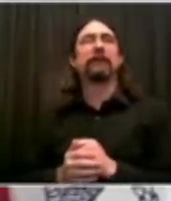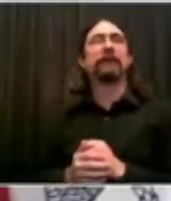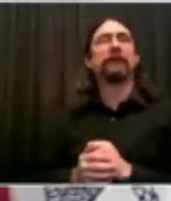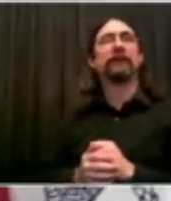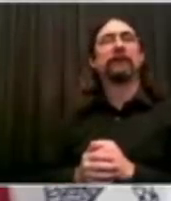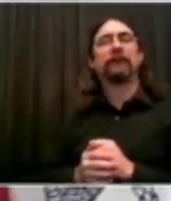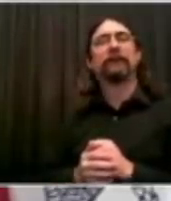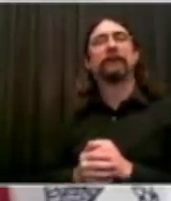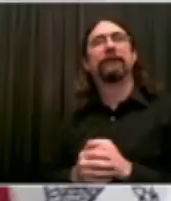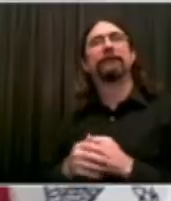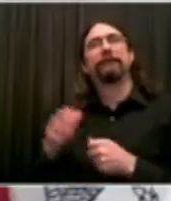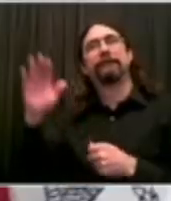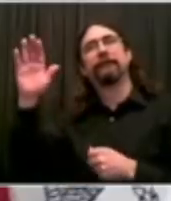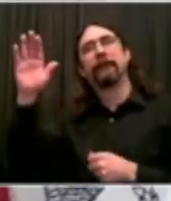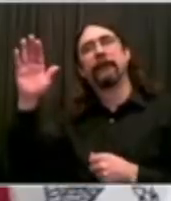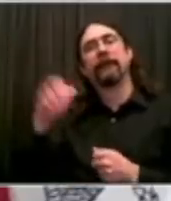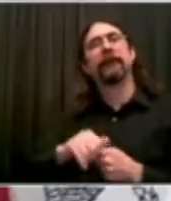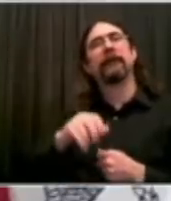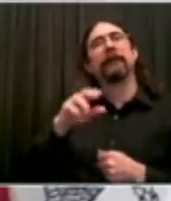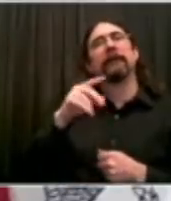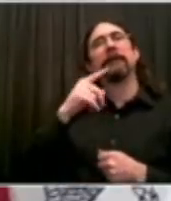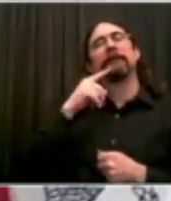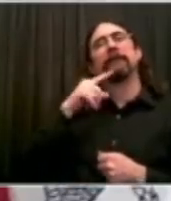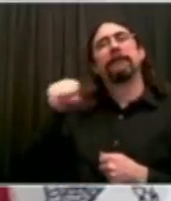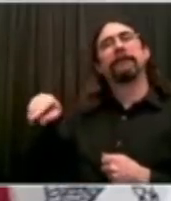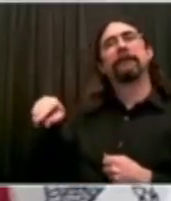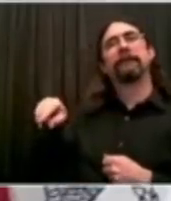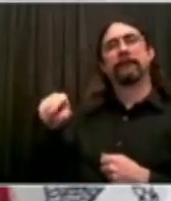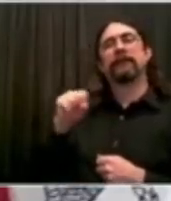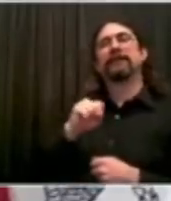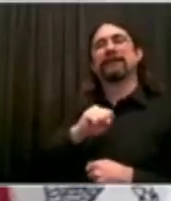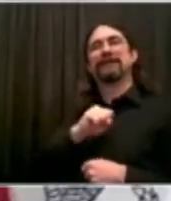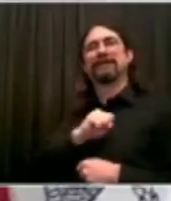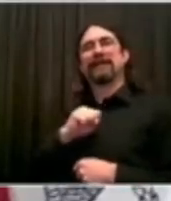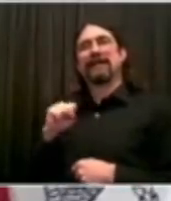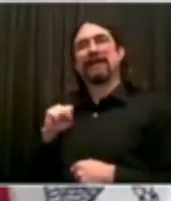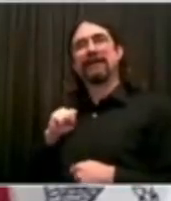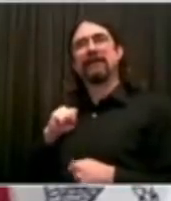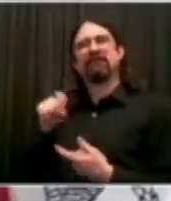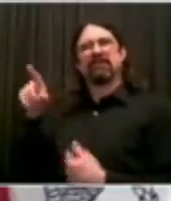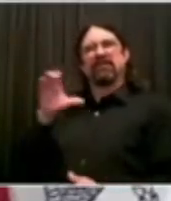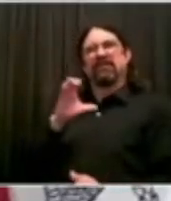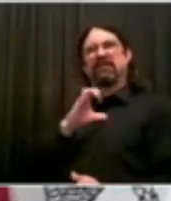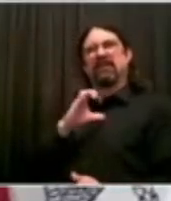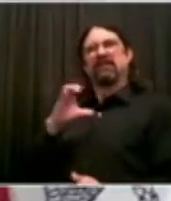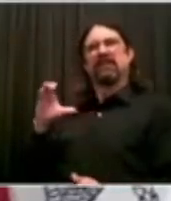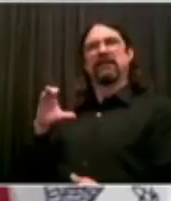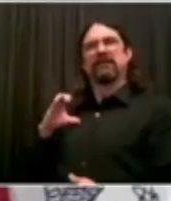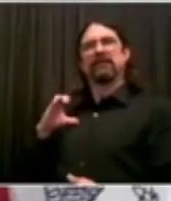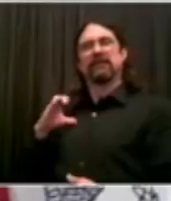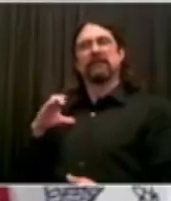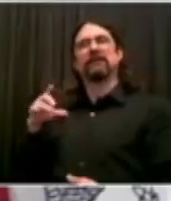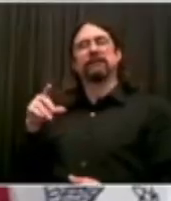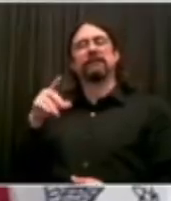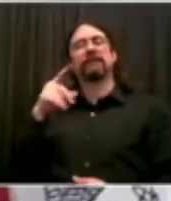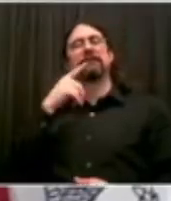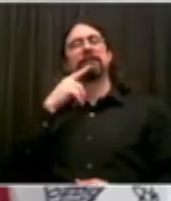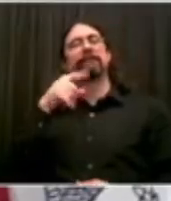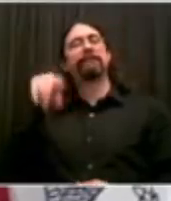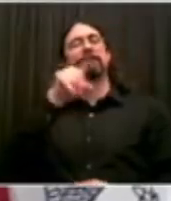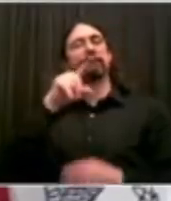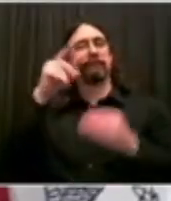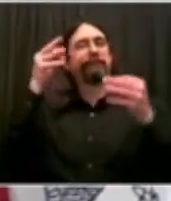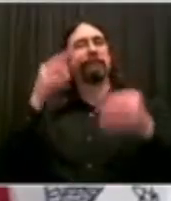to see happen next on that front as far as restoring local control? Thank you. A really important question. I'd say, look, I appreciate the action